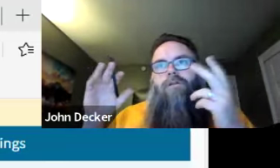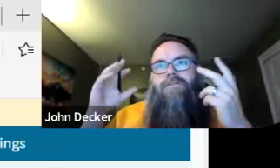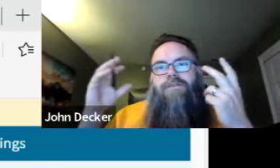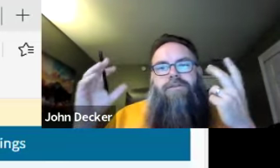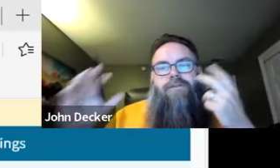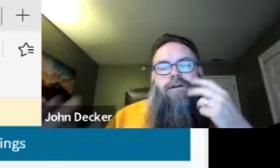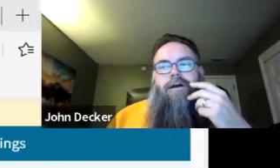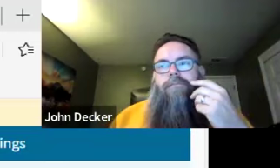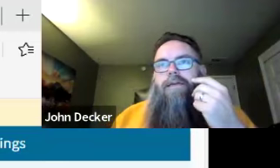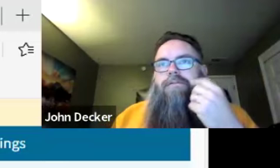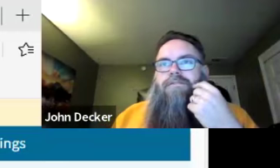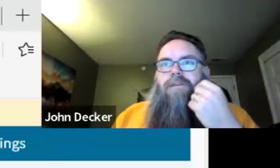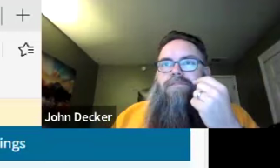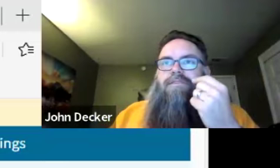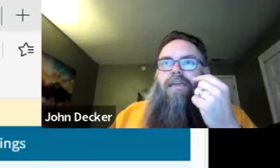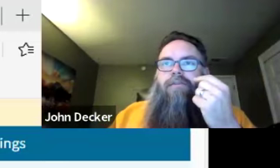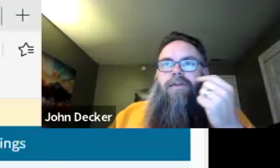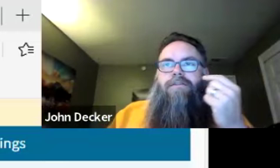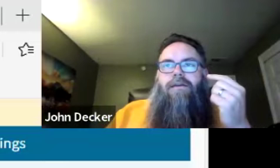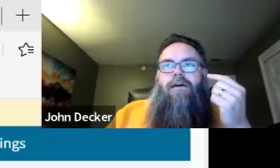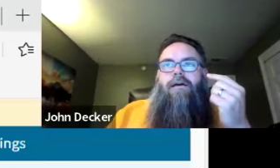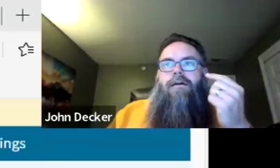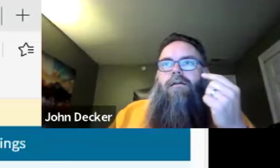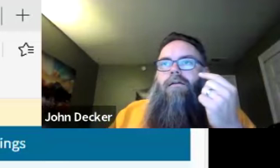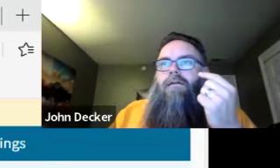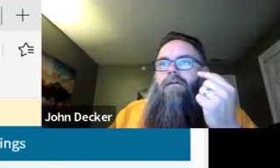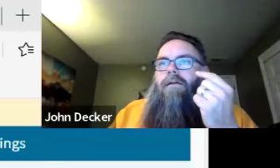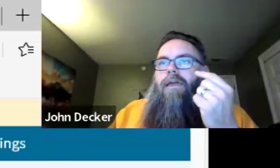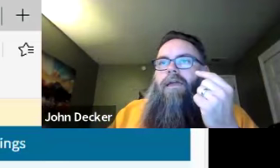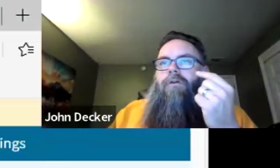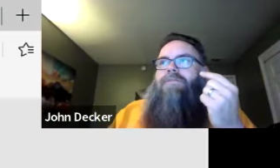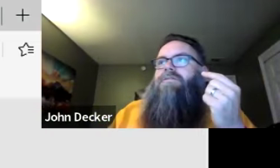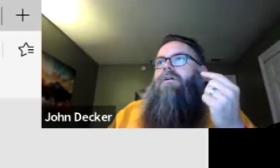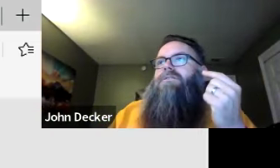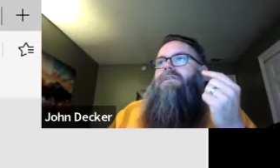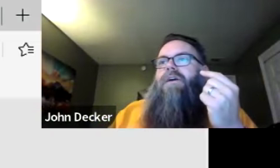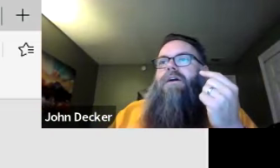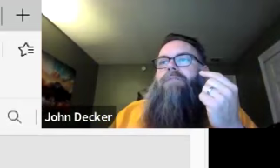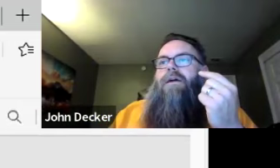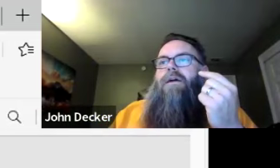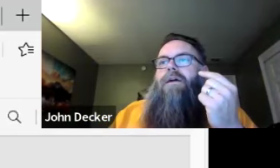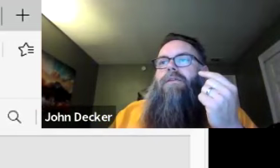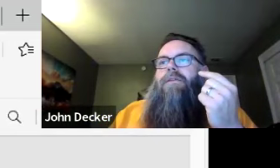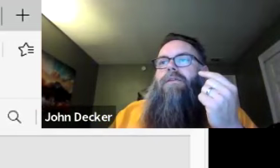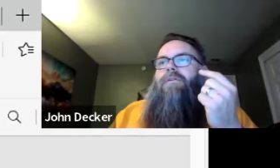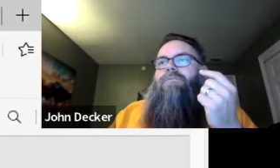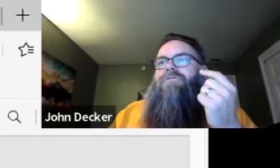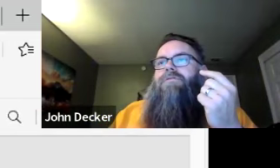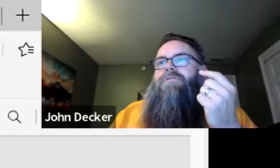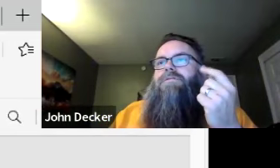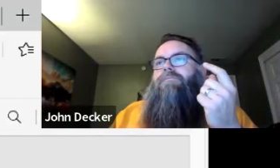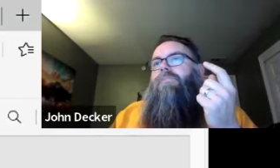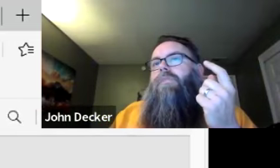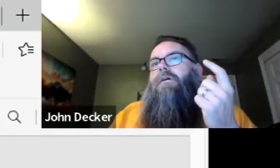the policy and sometimes the savings areas are identified by the Department of